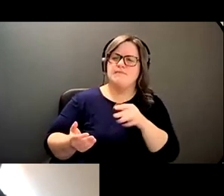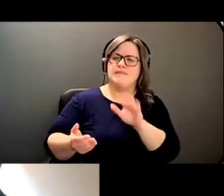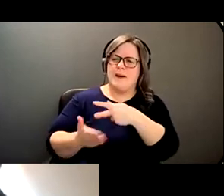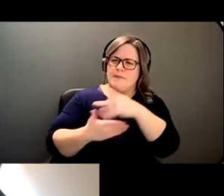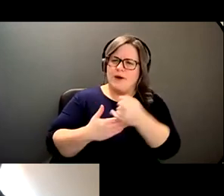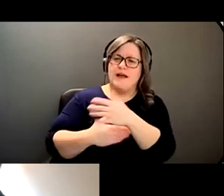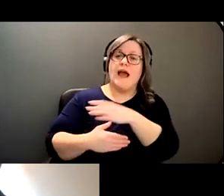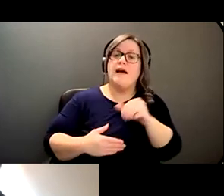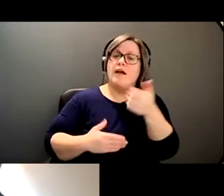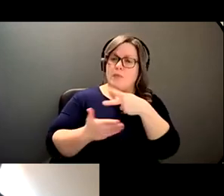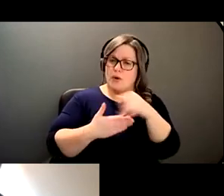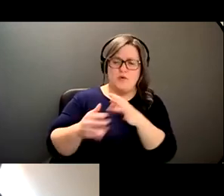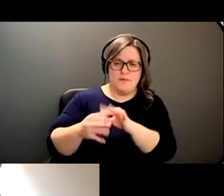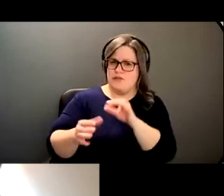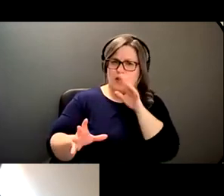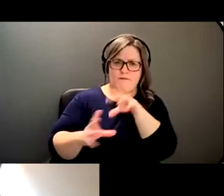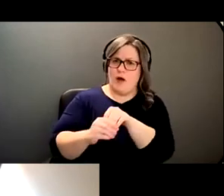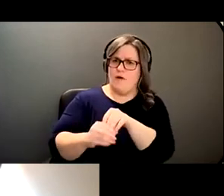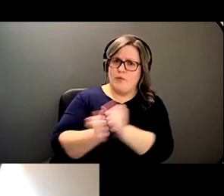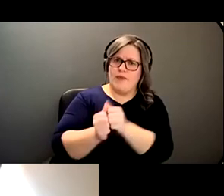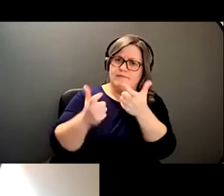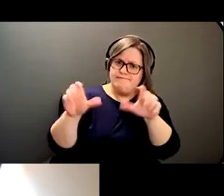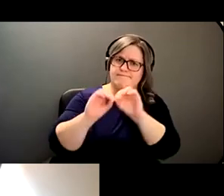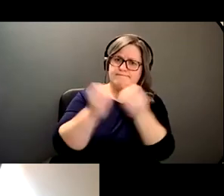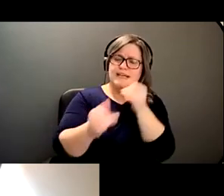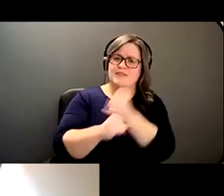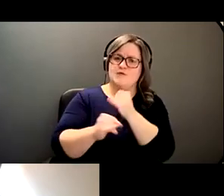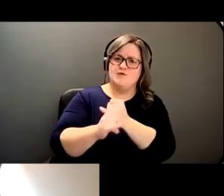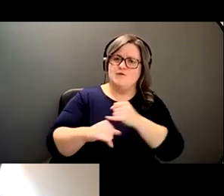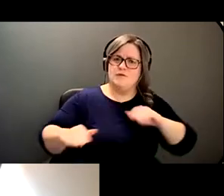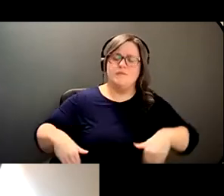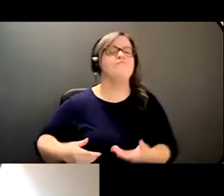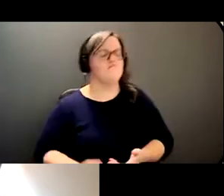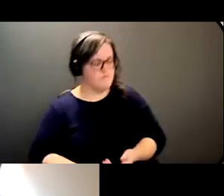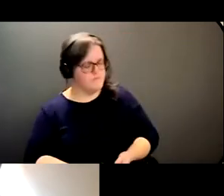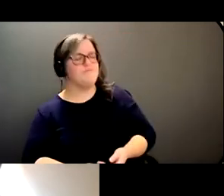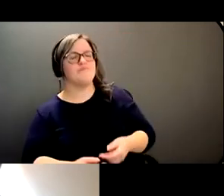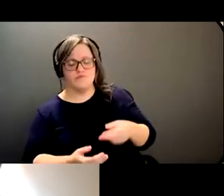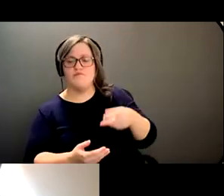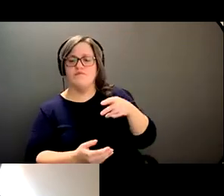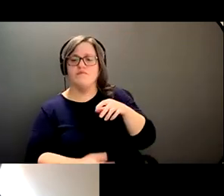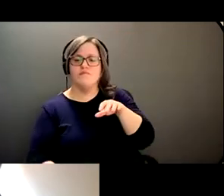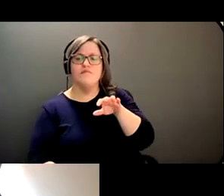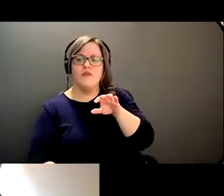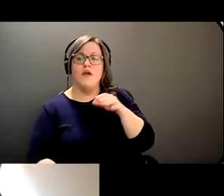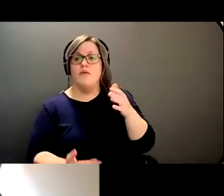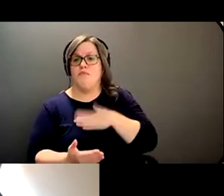contexts. Yeah, the projects that I've been a part of have really